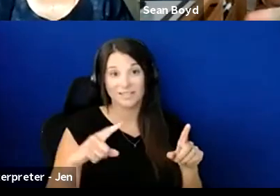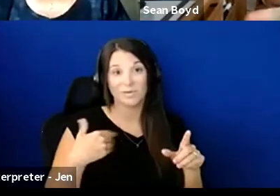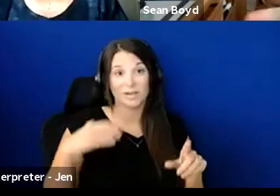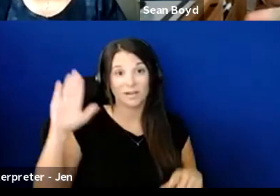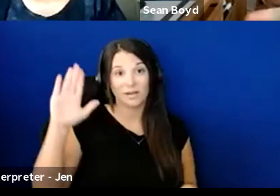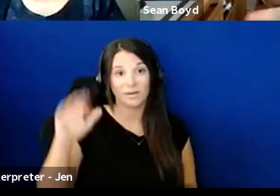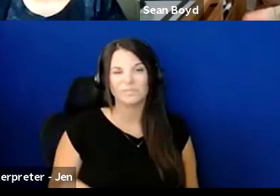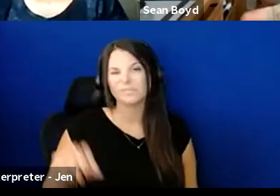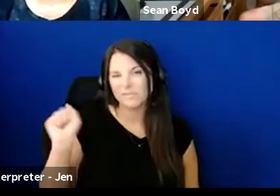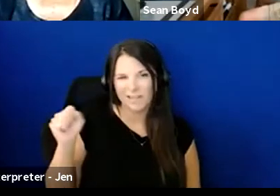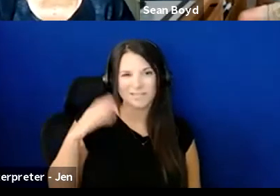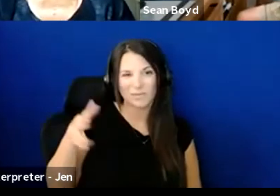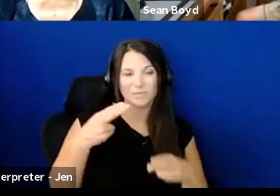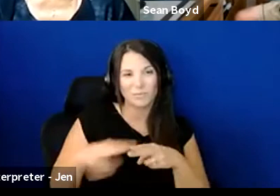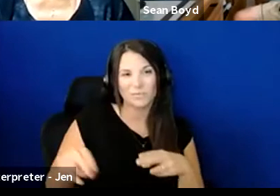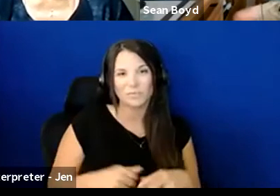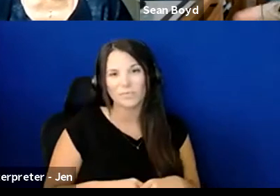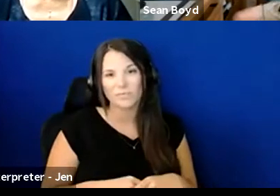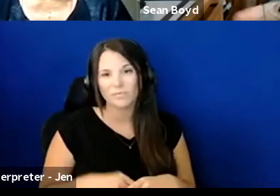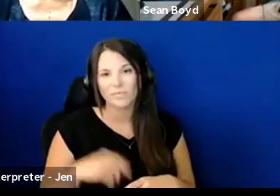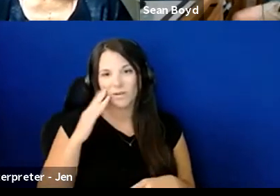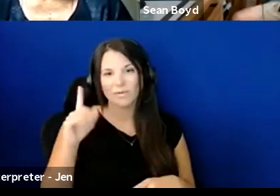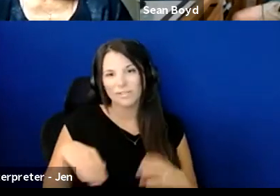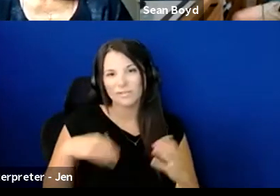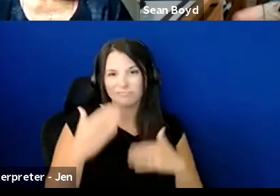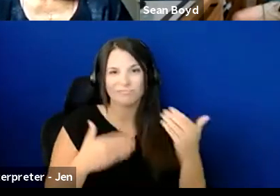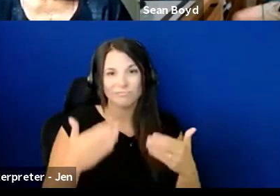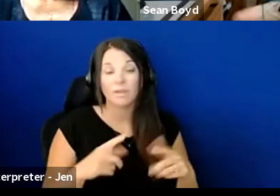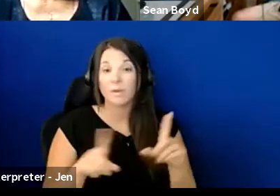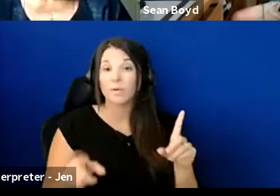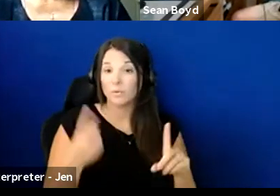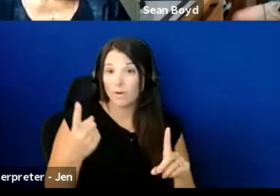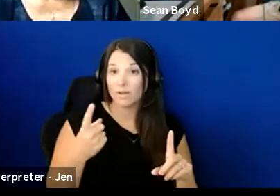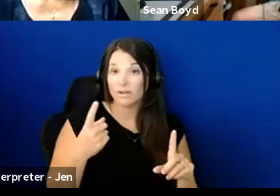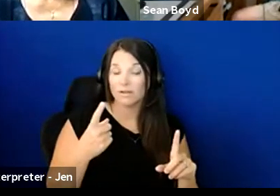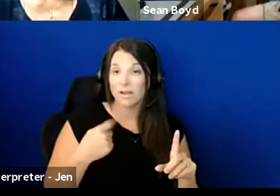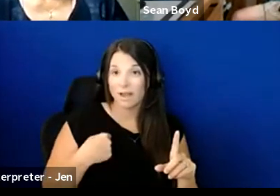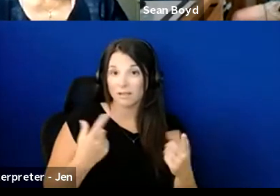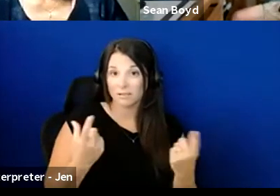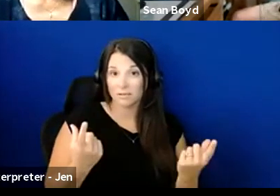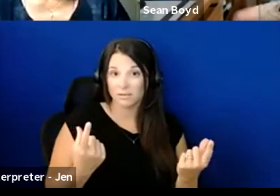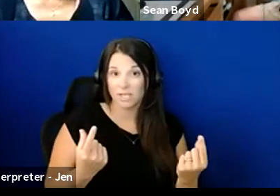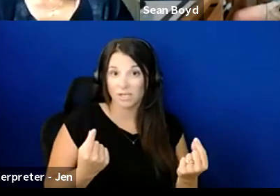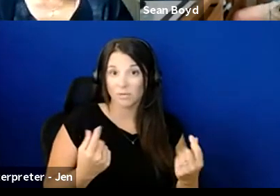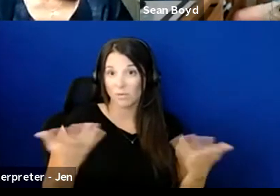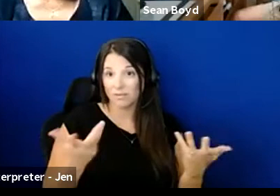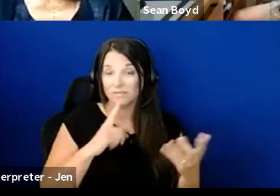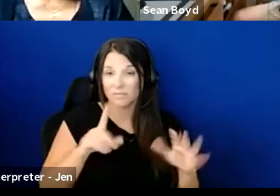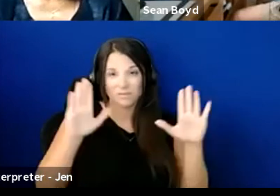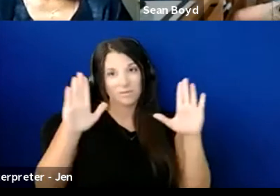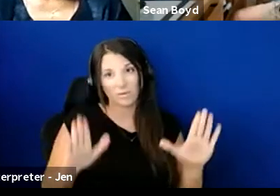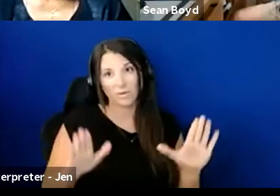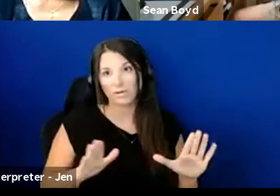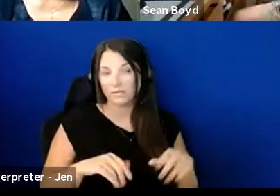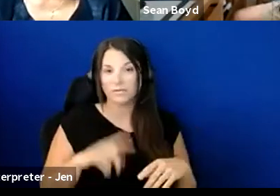Yes, I'll make this real fast because I know we need to keep moving. But one of the things that I did that has actually worked out fantastic, and I do it in